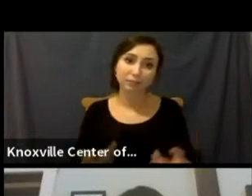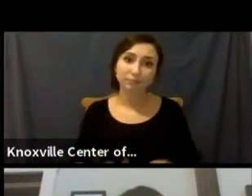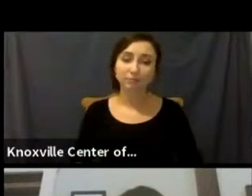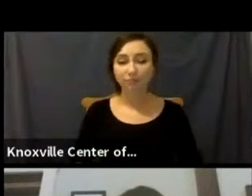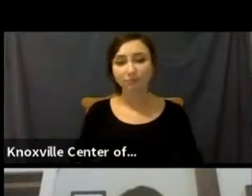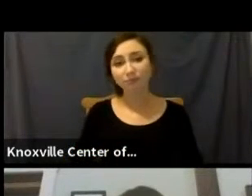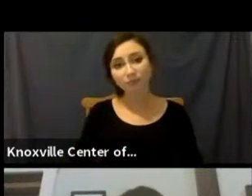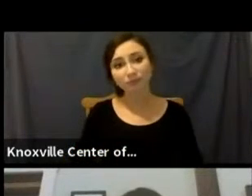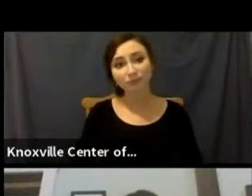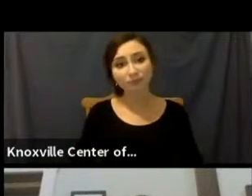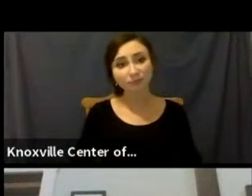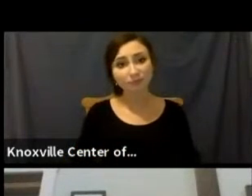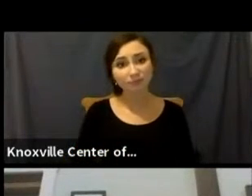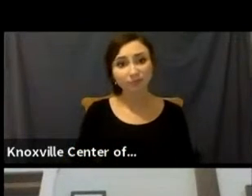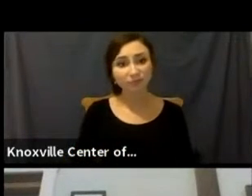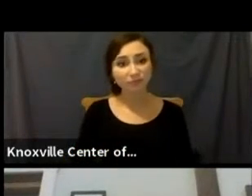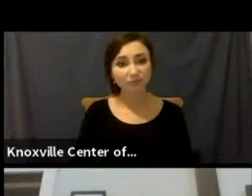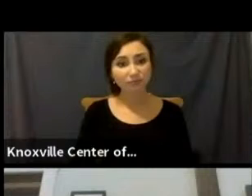So,